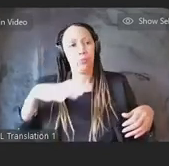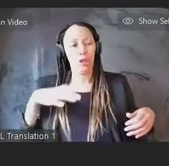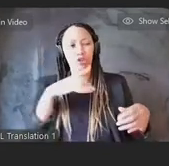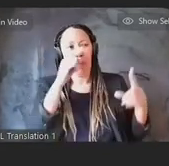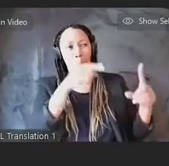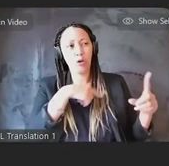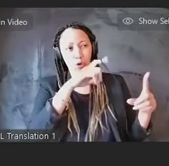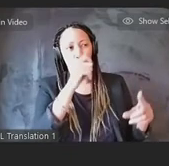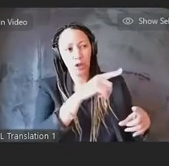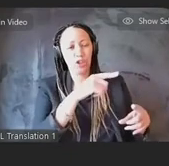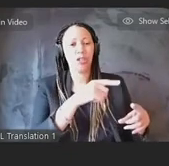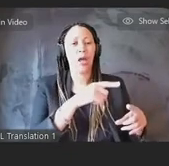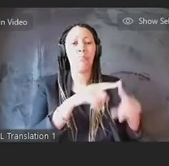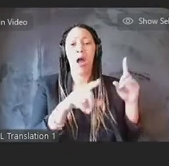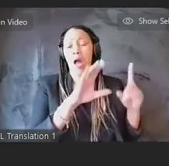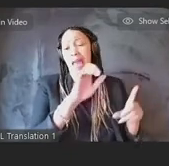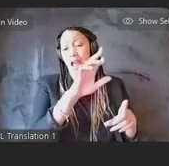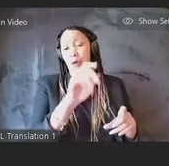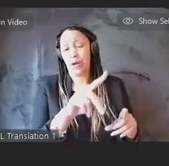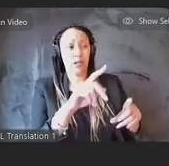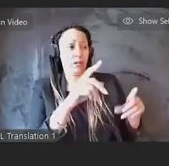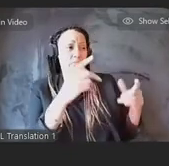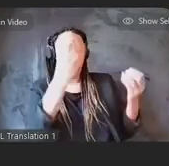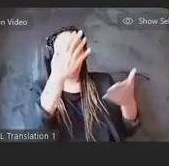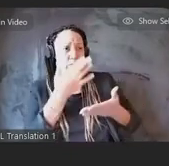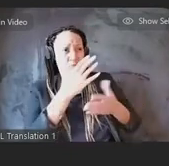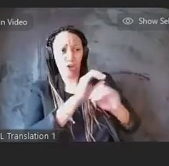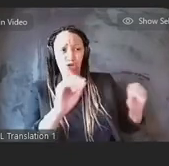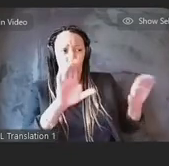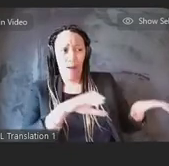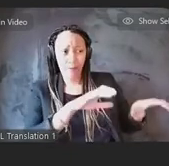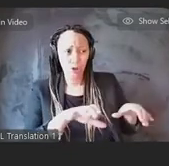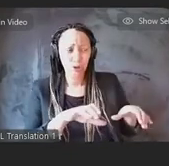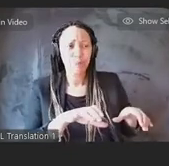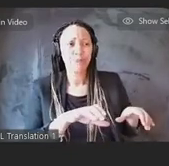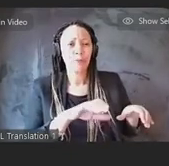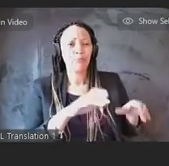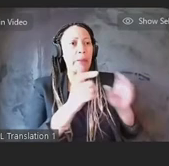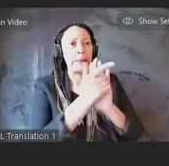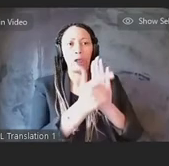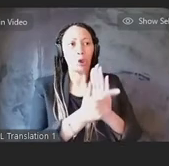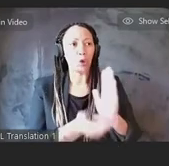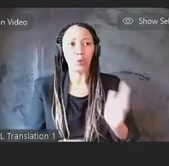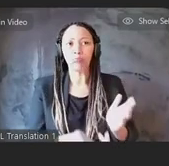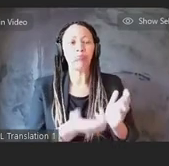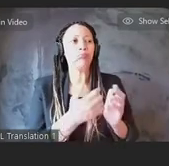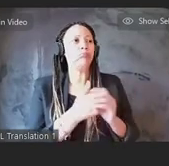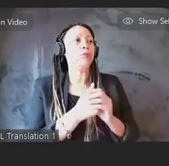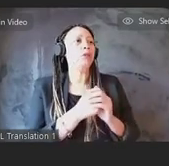perhaps, Eric, you can shed some light on, if there was no action, what the legal